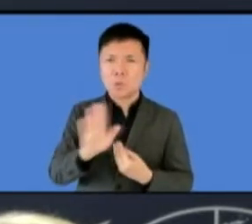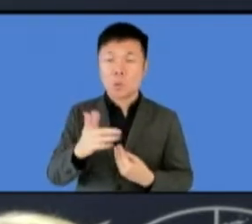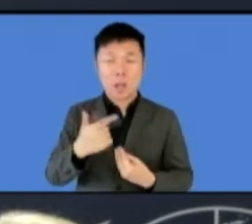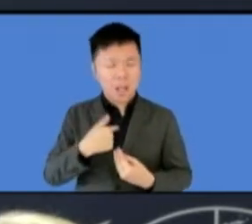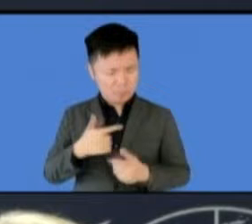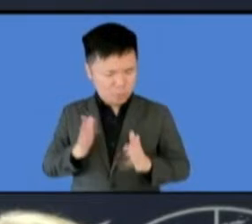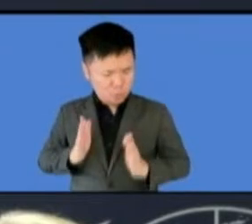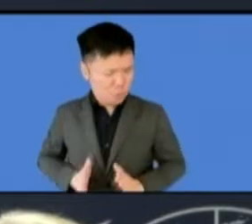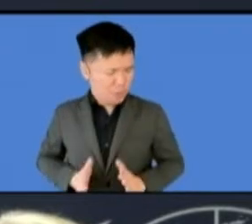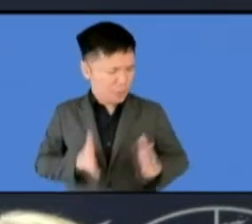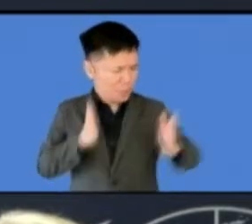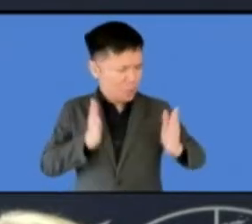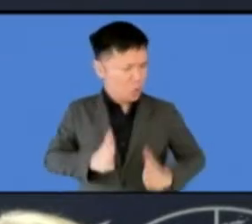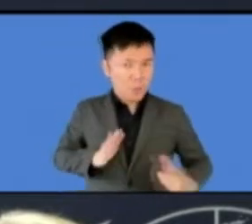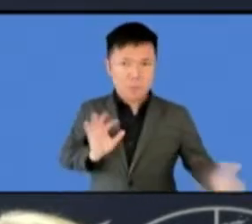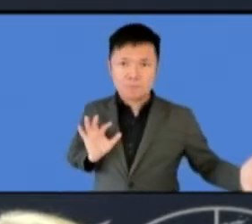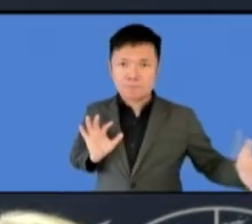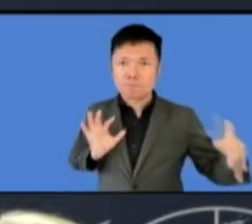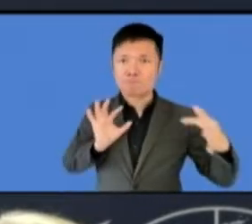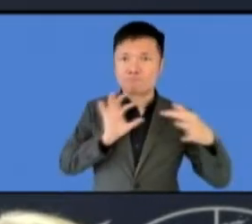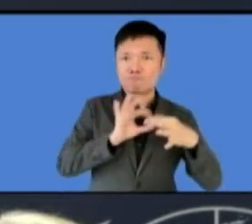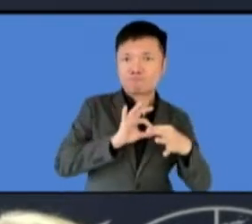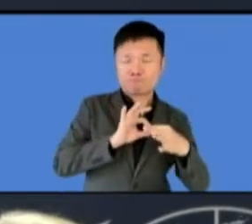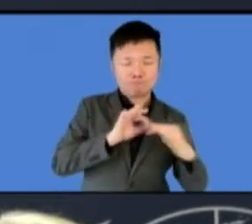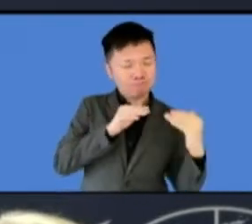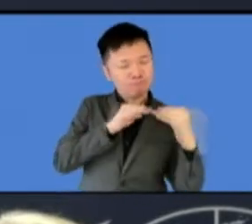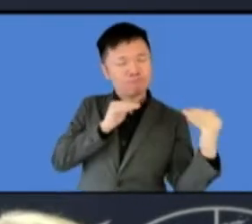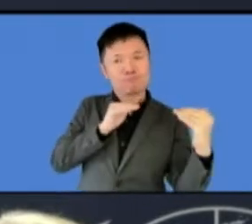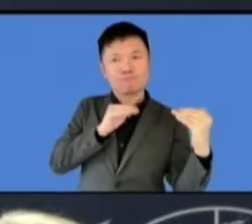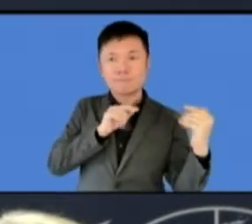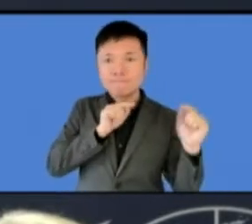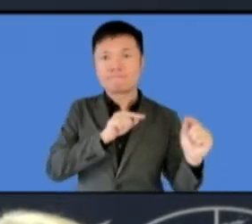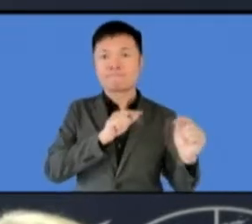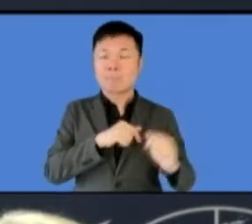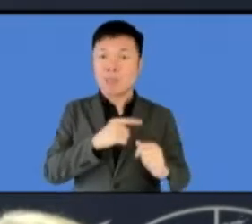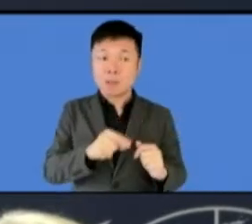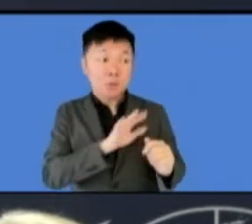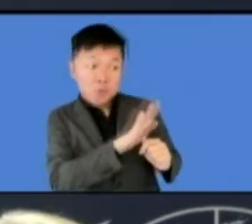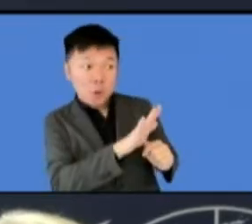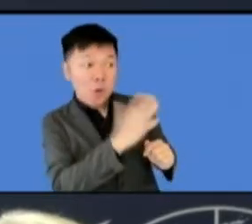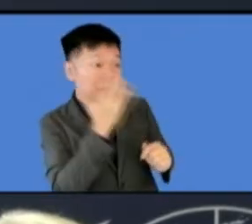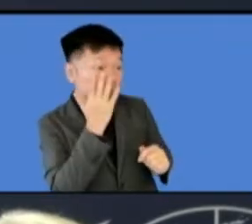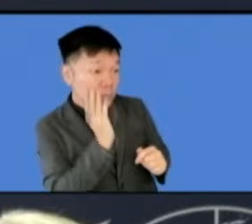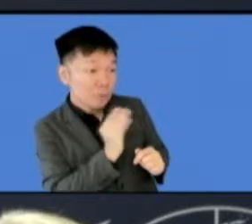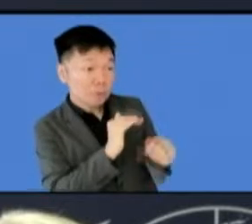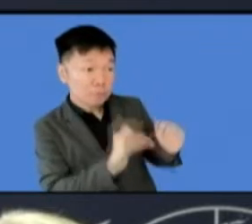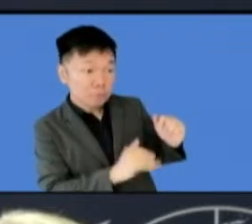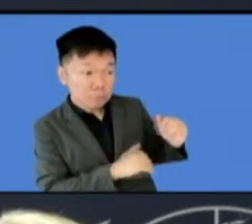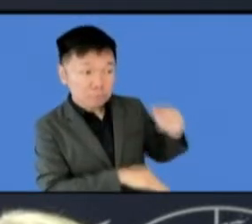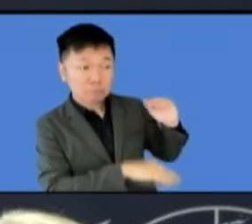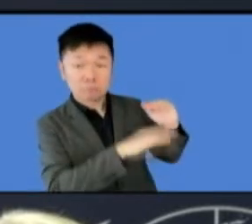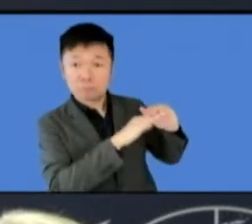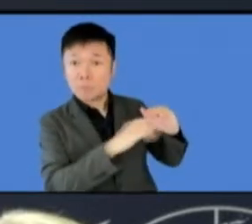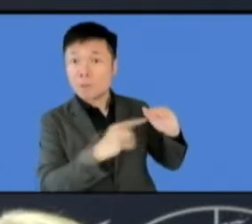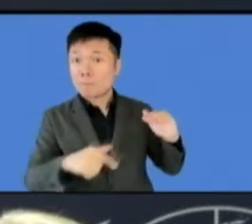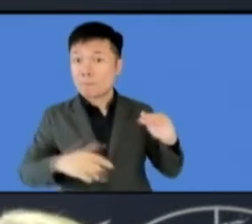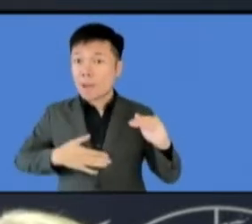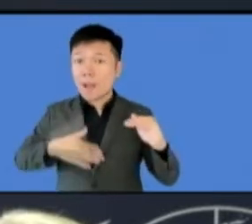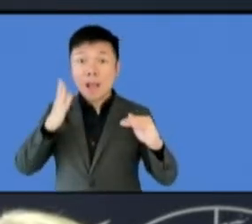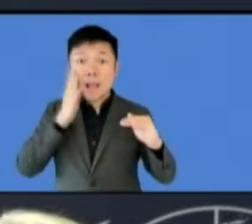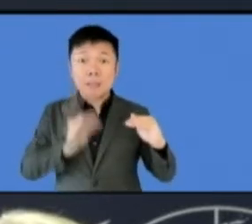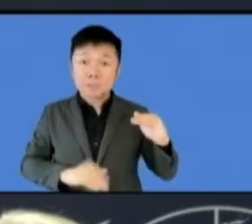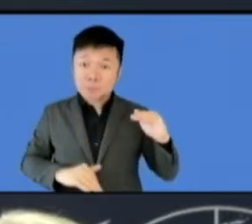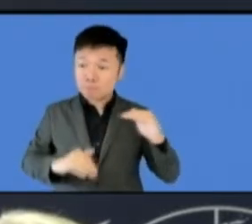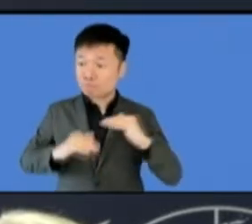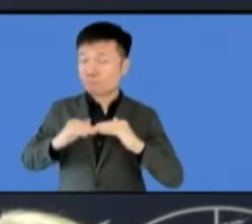human being. And I try to understand the world that you come from. Because otherwise what will happen is that you have the sort of broken dialogues that we saw